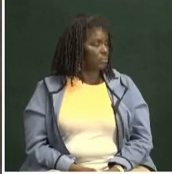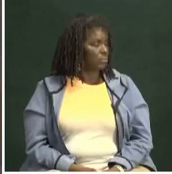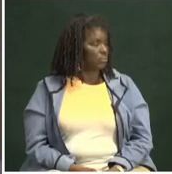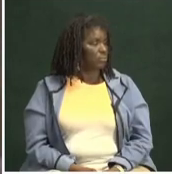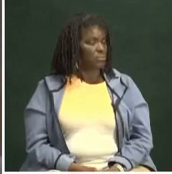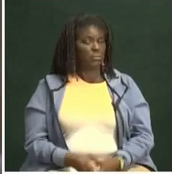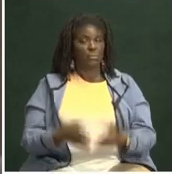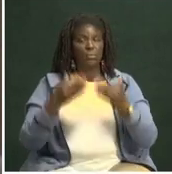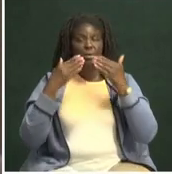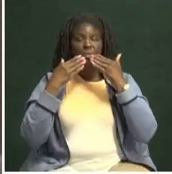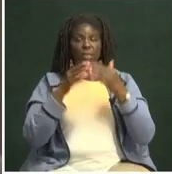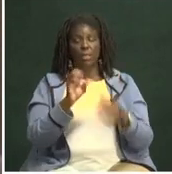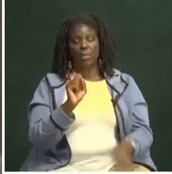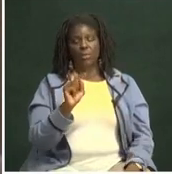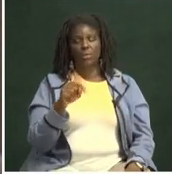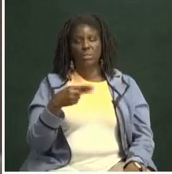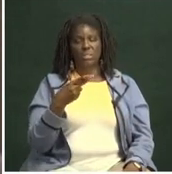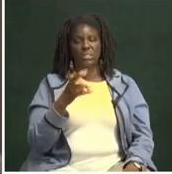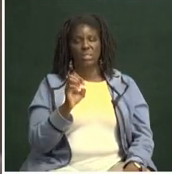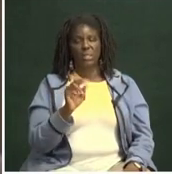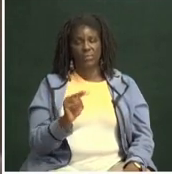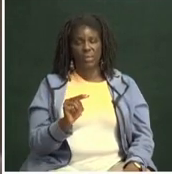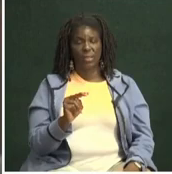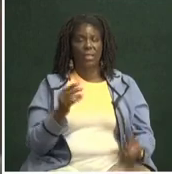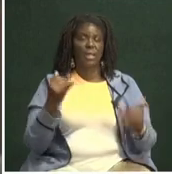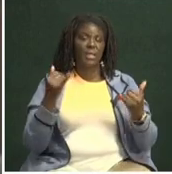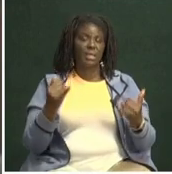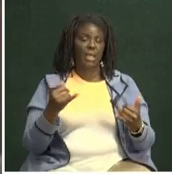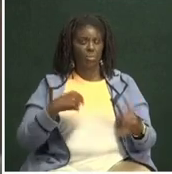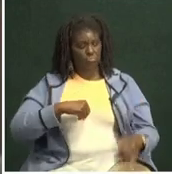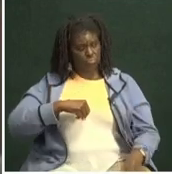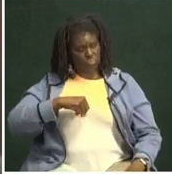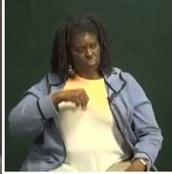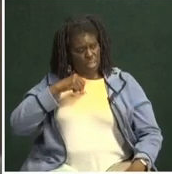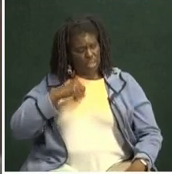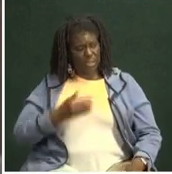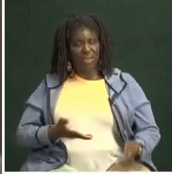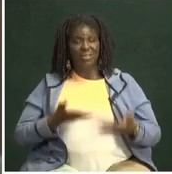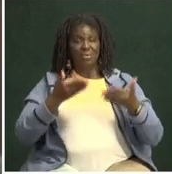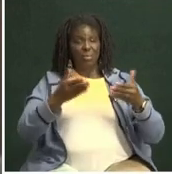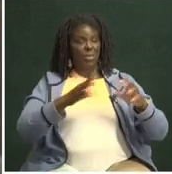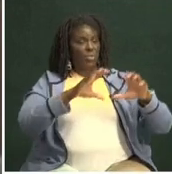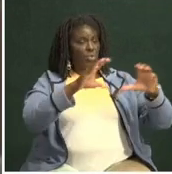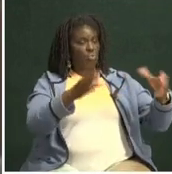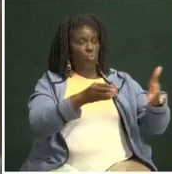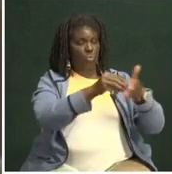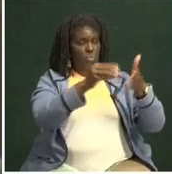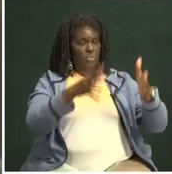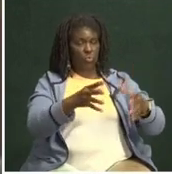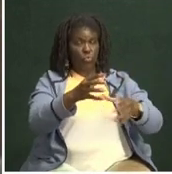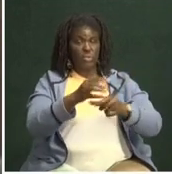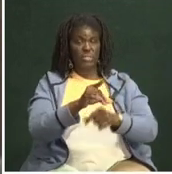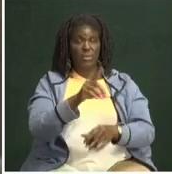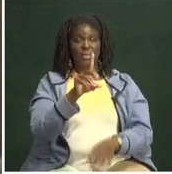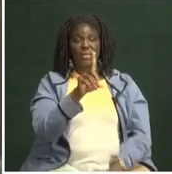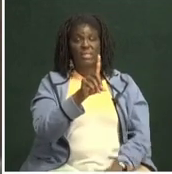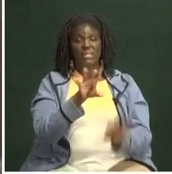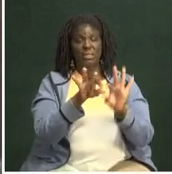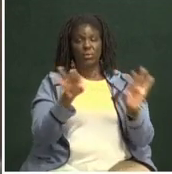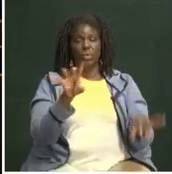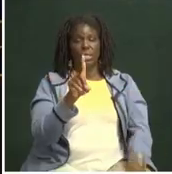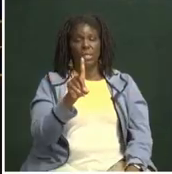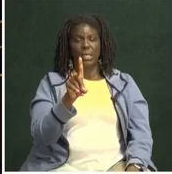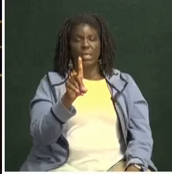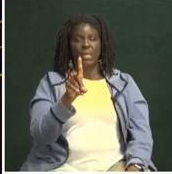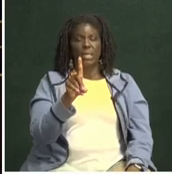Thank you so much, Stephen. It gives me great pride now to present this group of students receiving the degree of Doctor